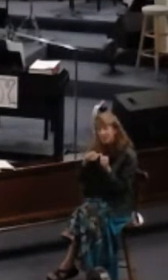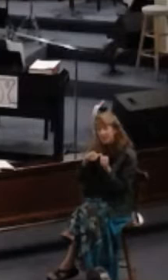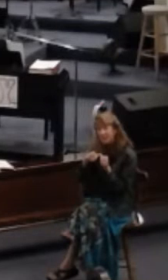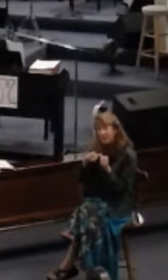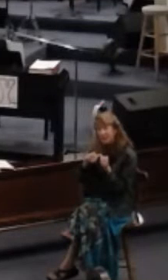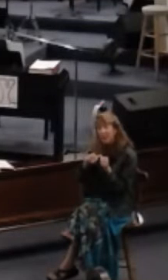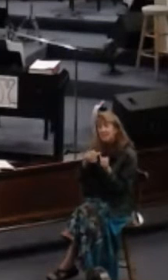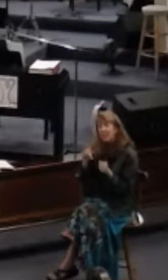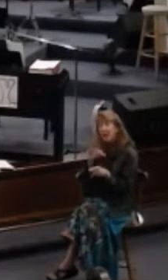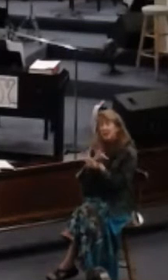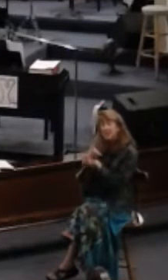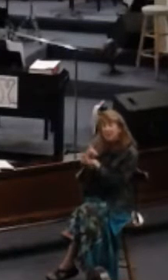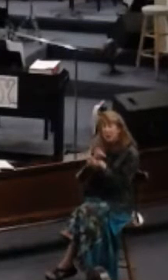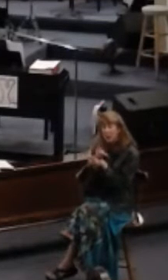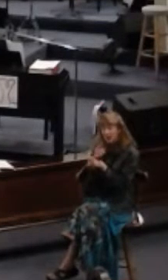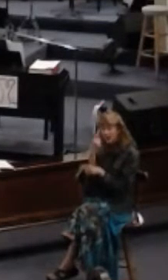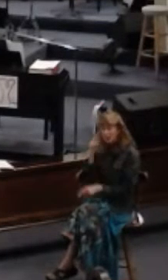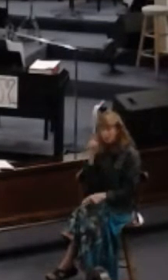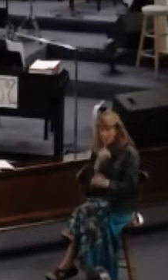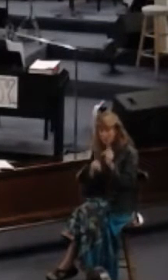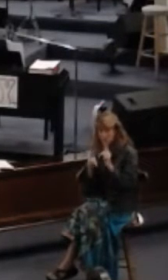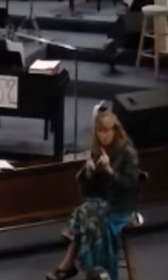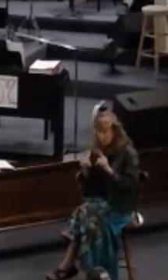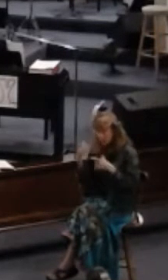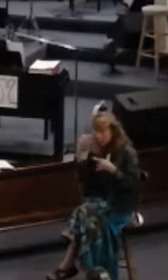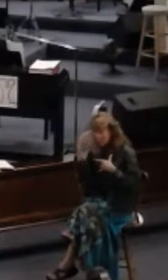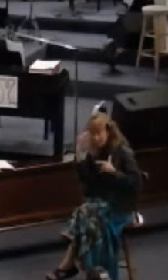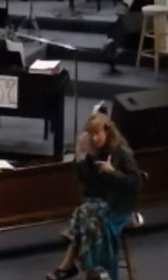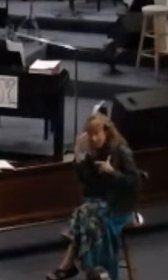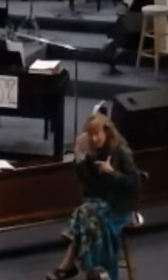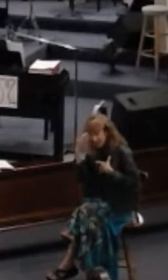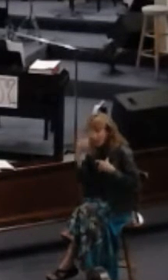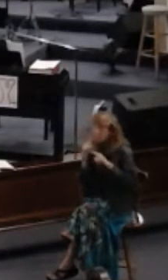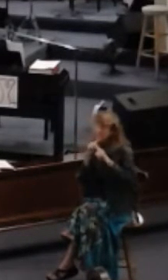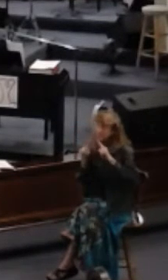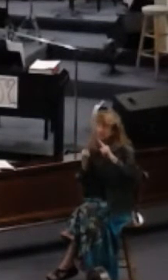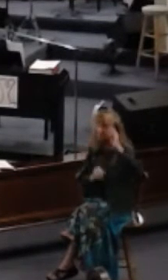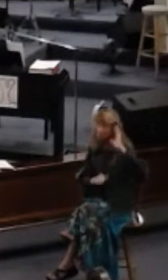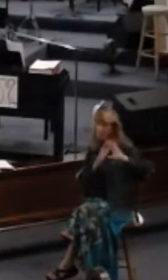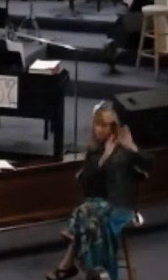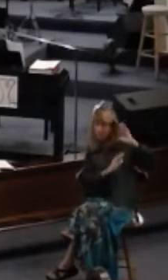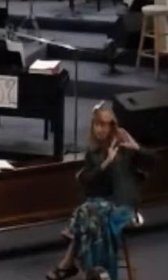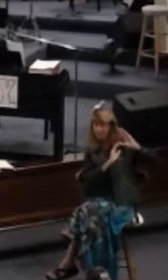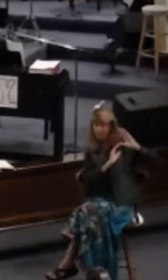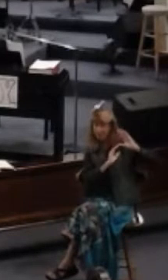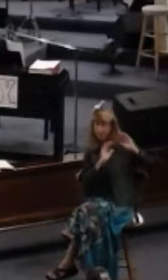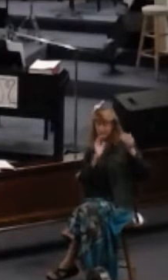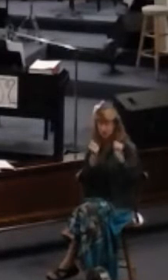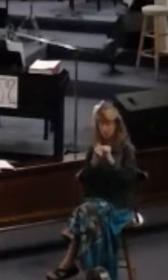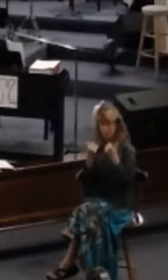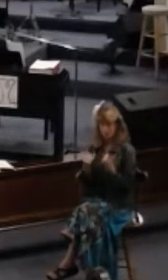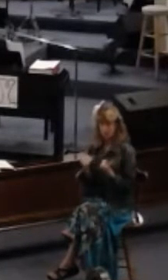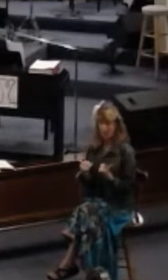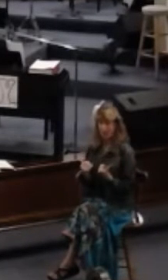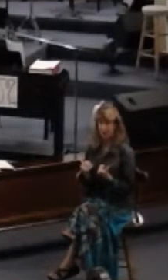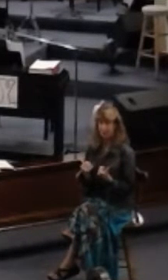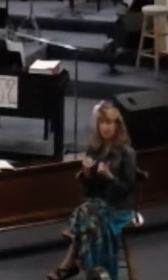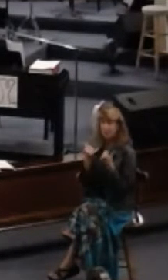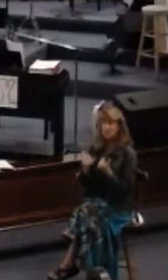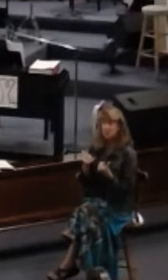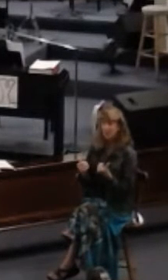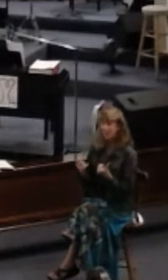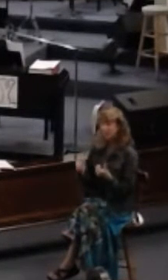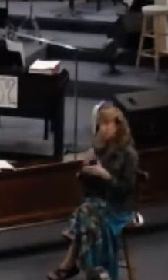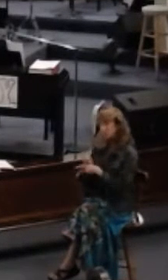that caring for the sick was much different back then than it is today. I mean, today if you get